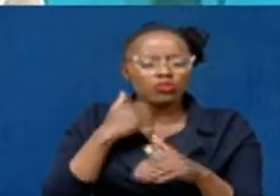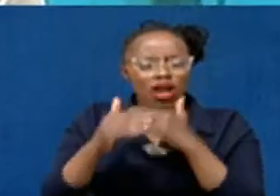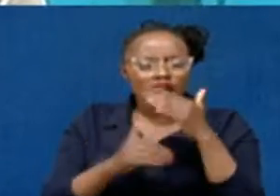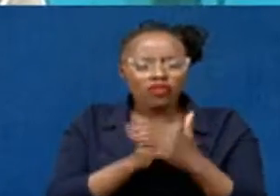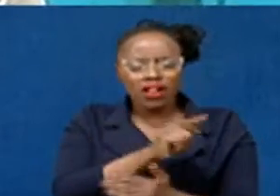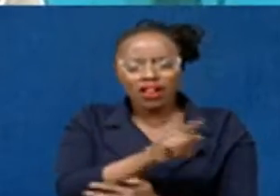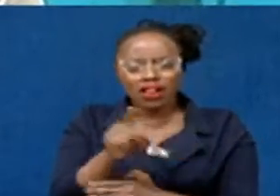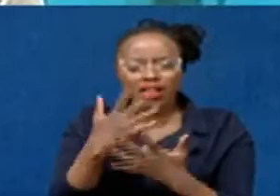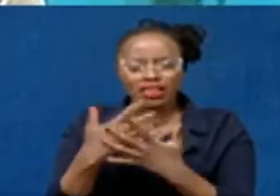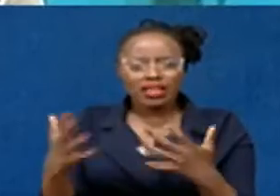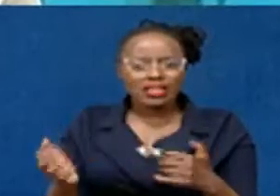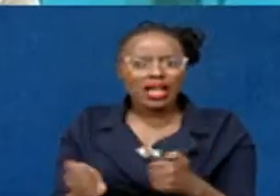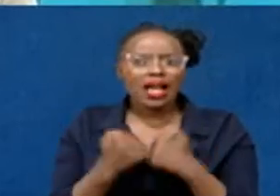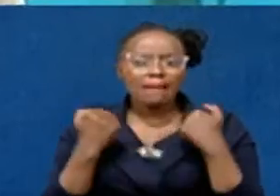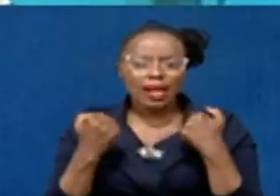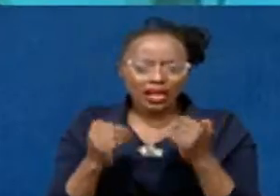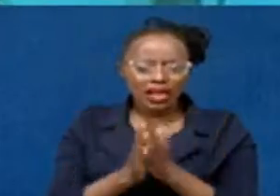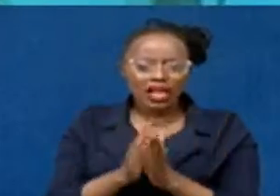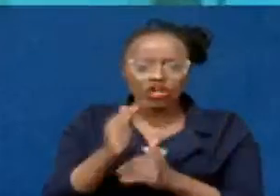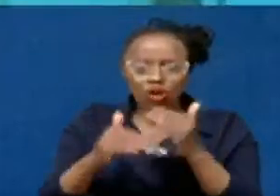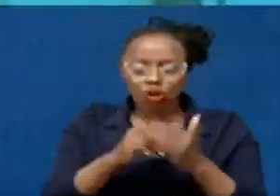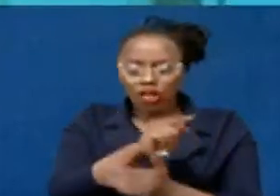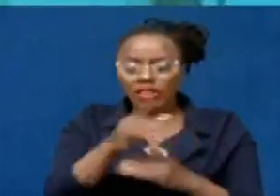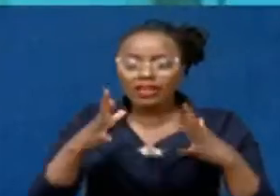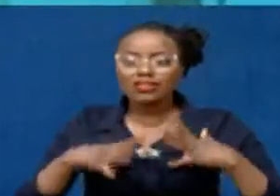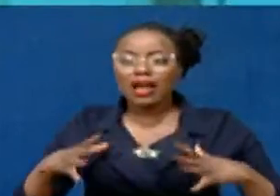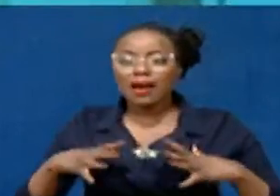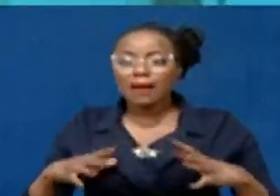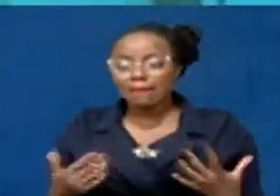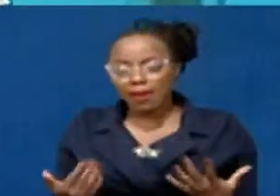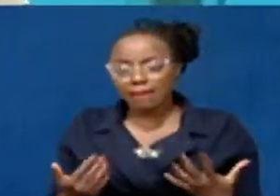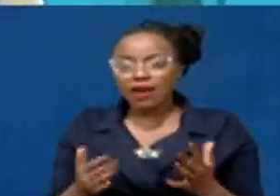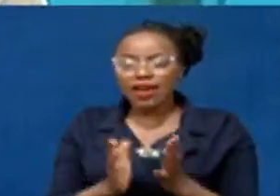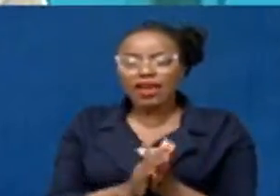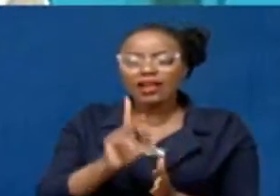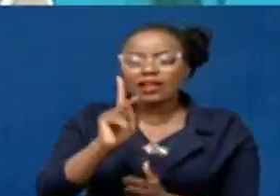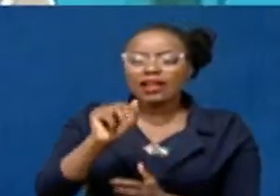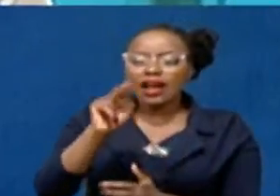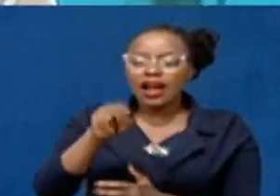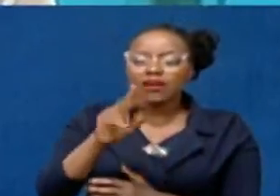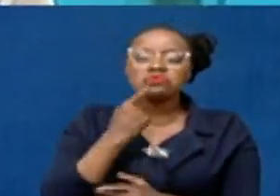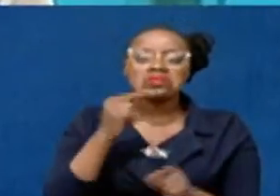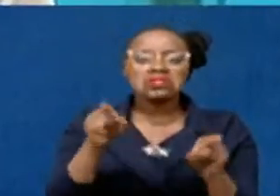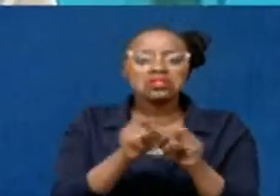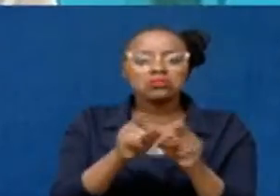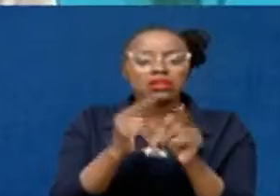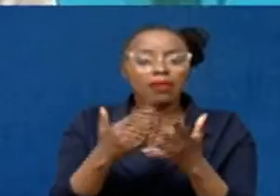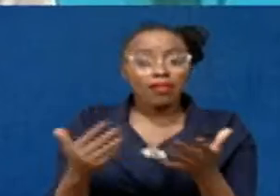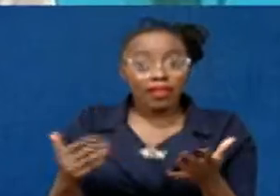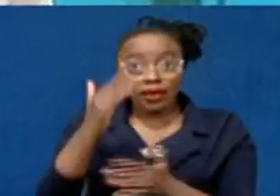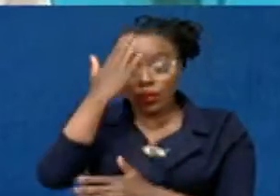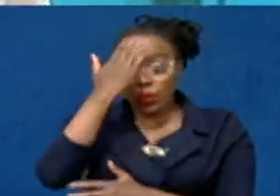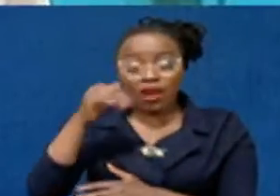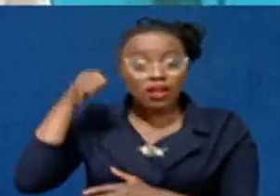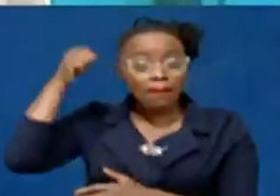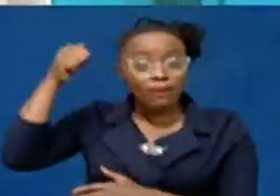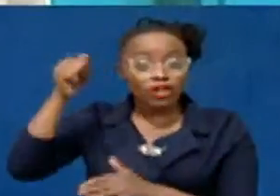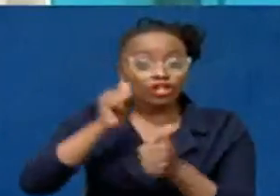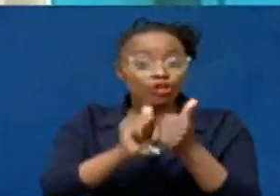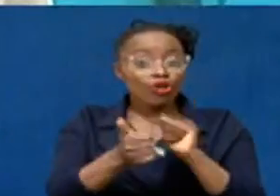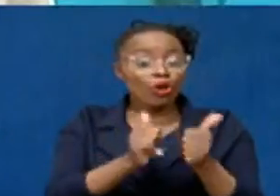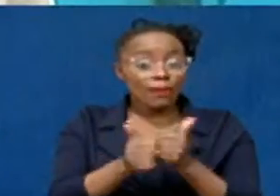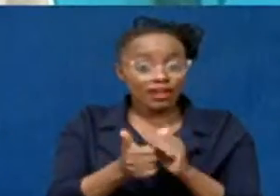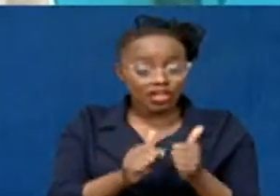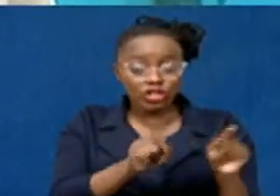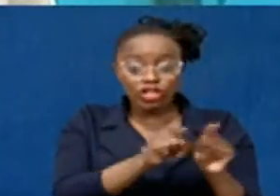these things happening and all of these people are attending and kind of saying the same things, because in political